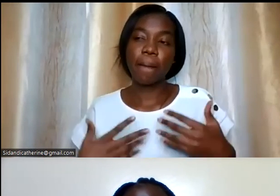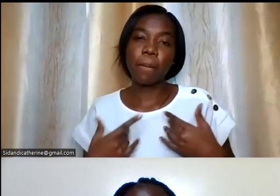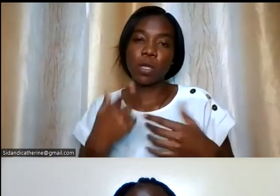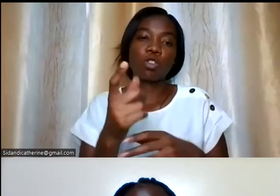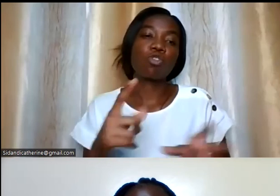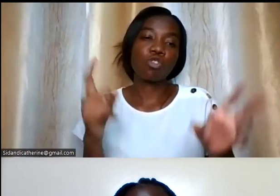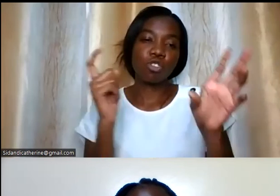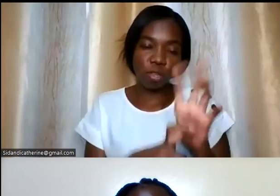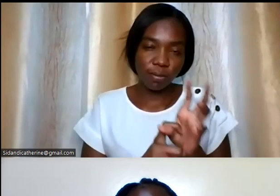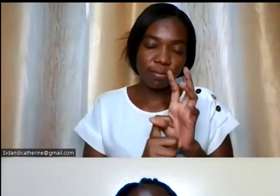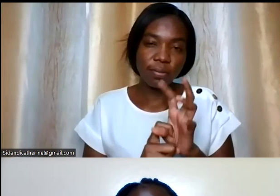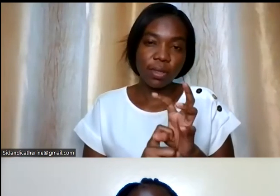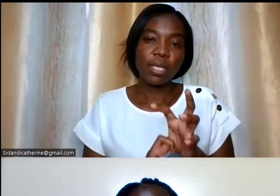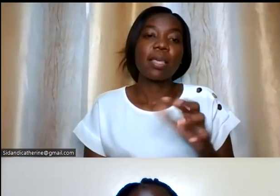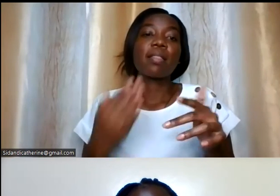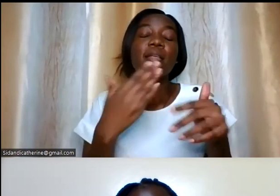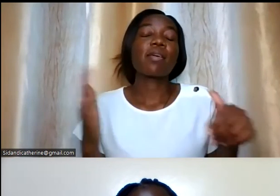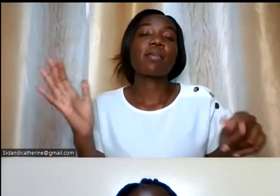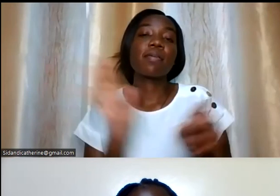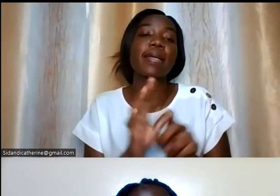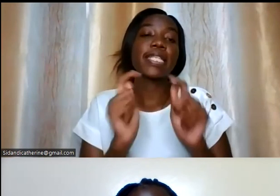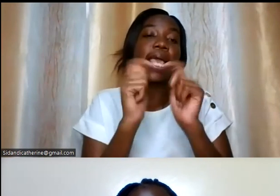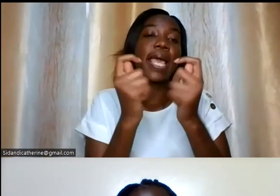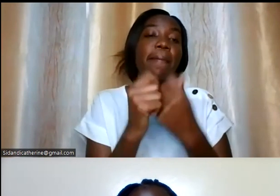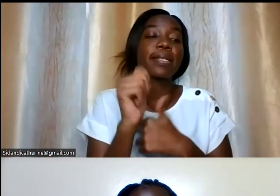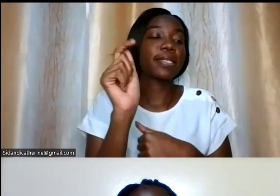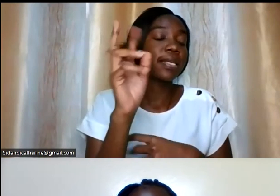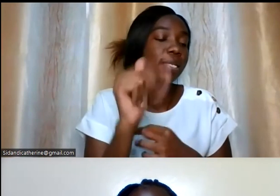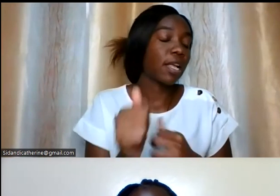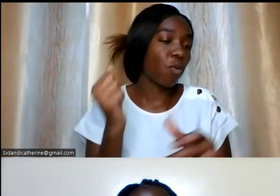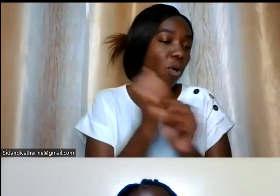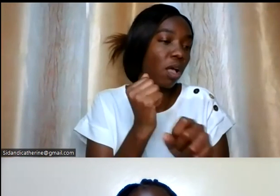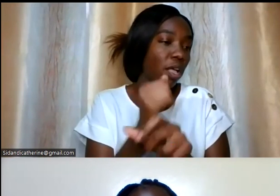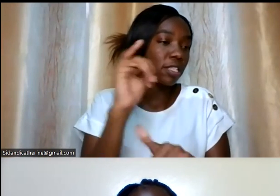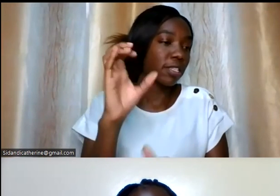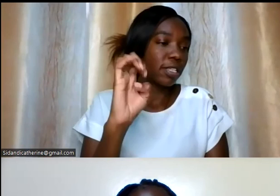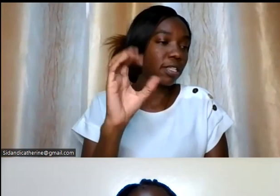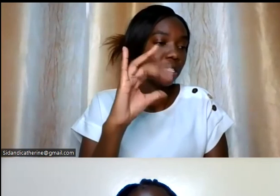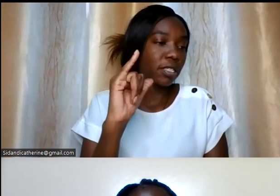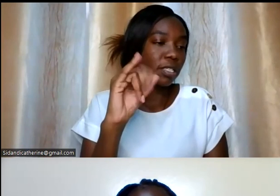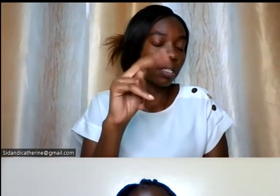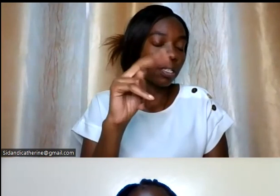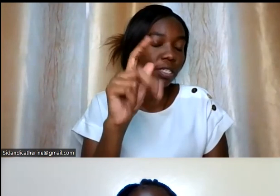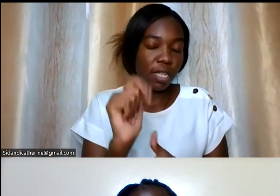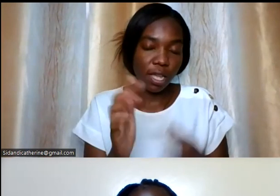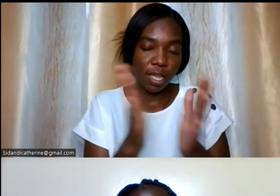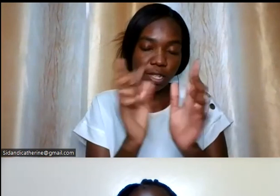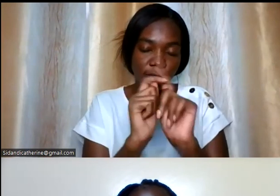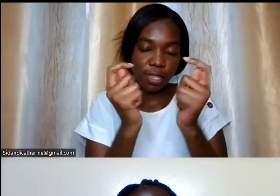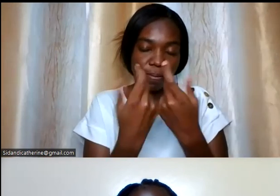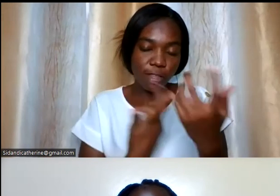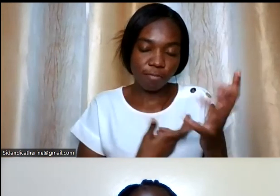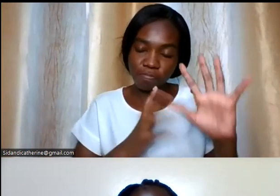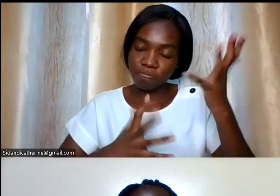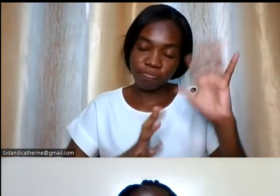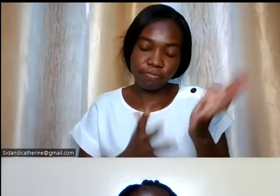schedules. Thank you so much, Team Atara, that is working on the background. That is Jacinta and team. We really appreciate you. Thank you, Sig